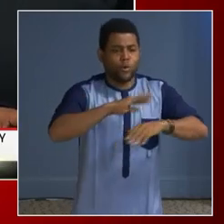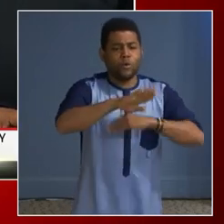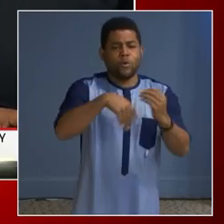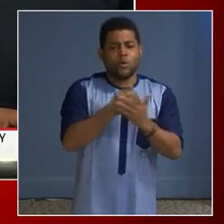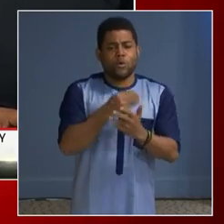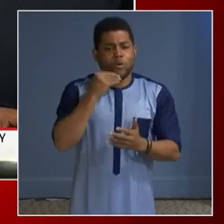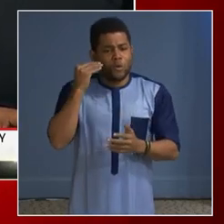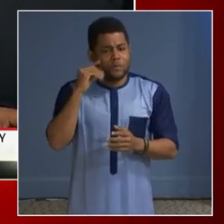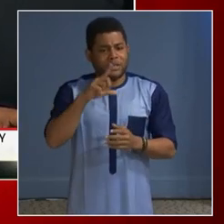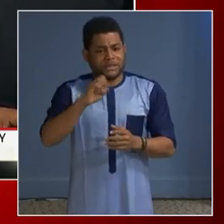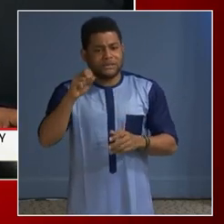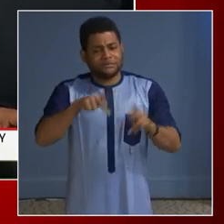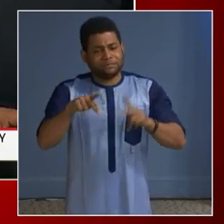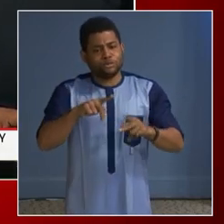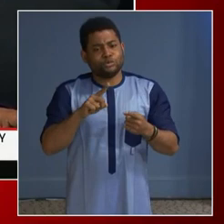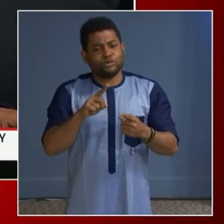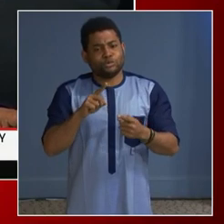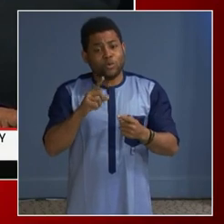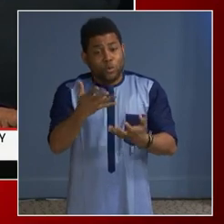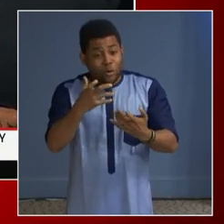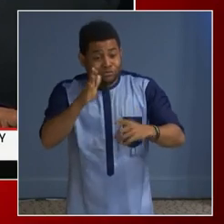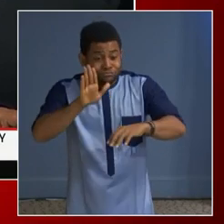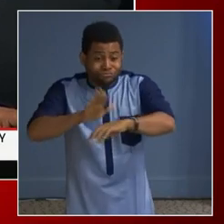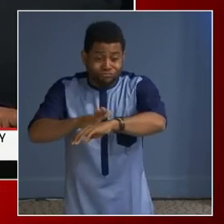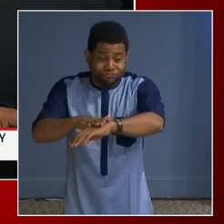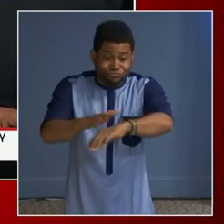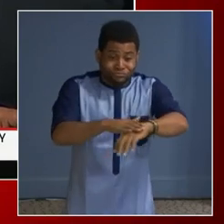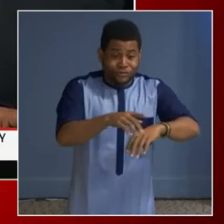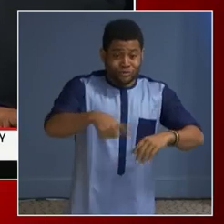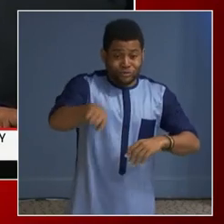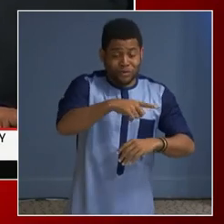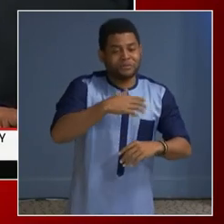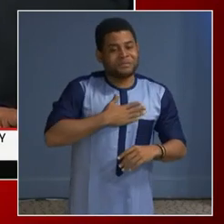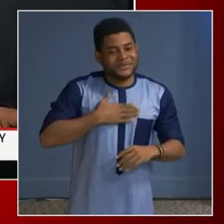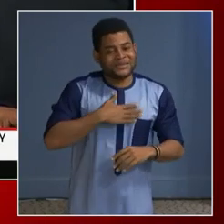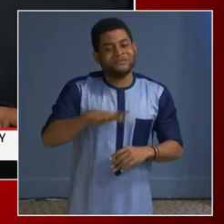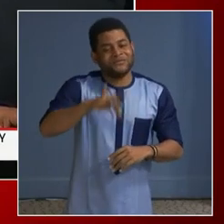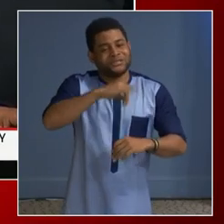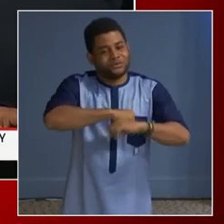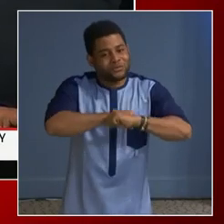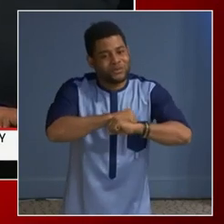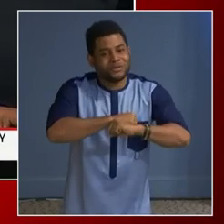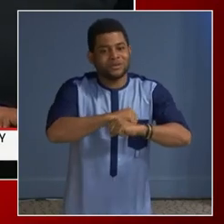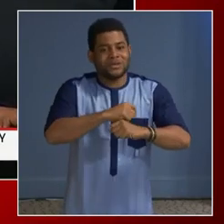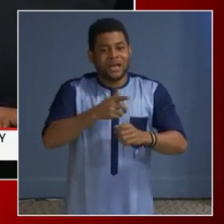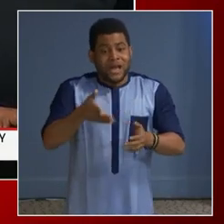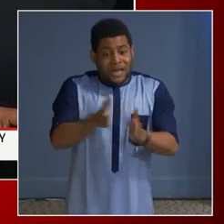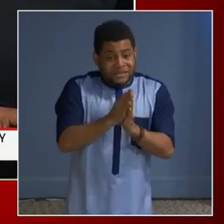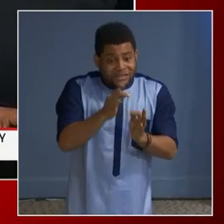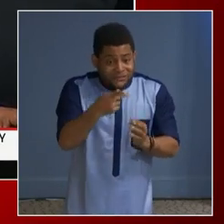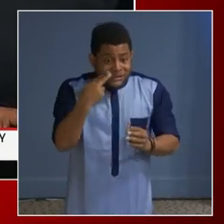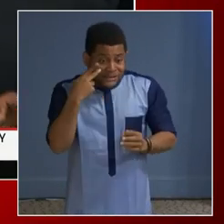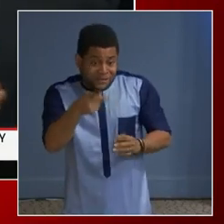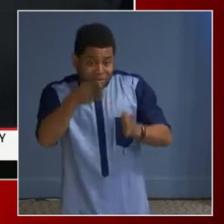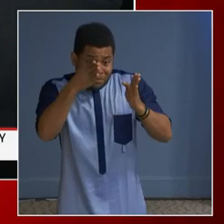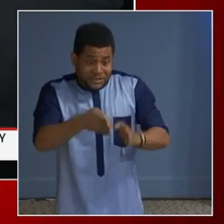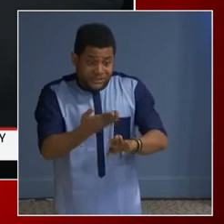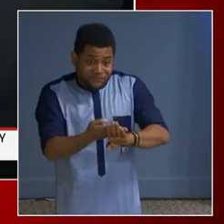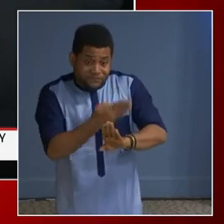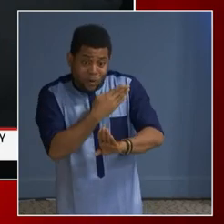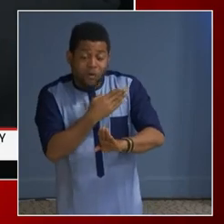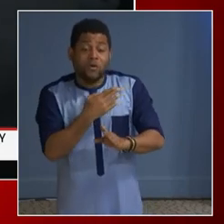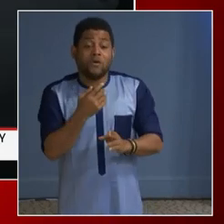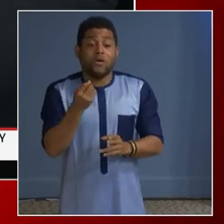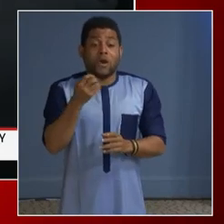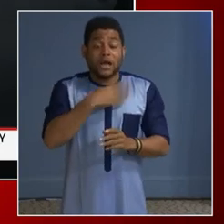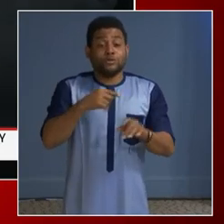warn them and seek shelter, to ask them if they had encountered this subject from the pictures we showed them, and to ensure that there were